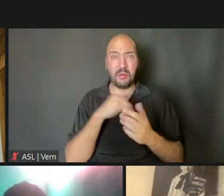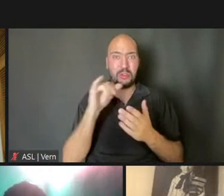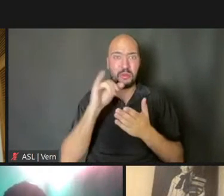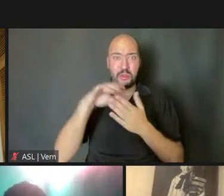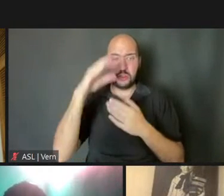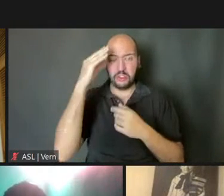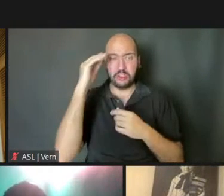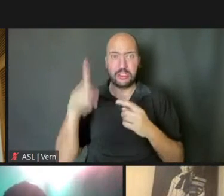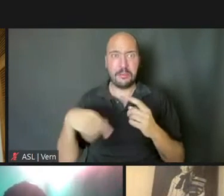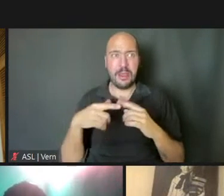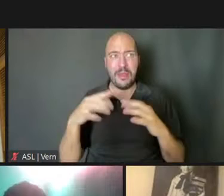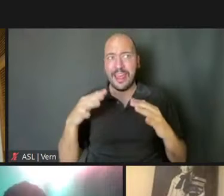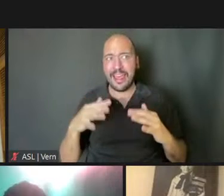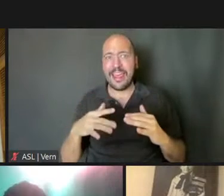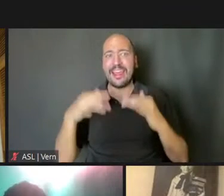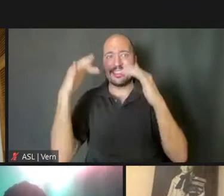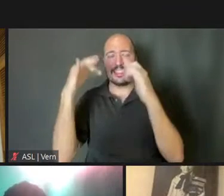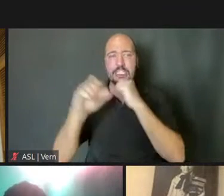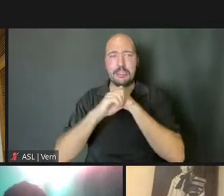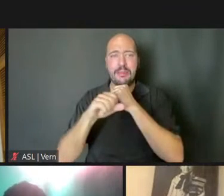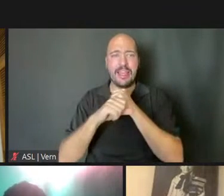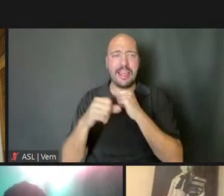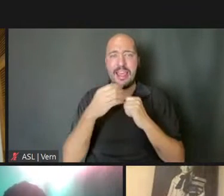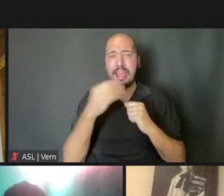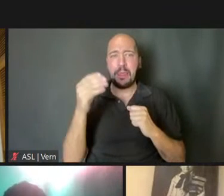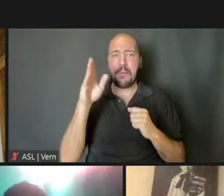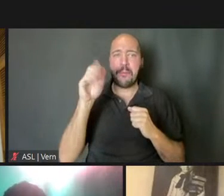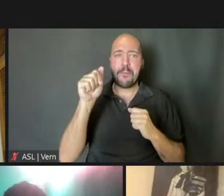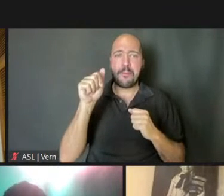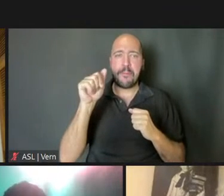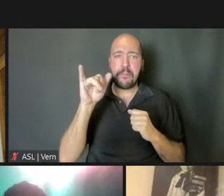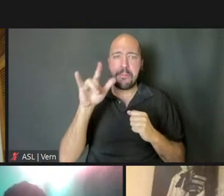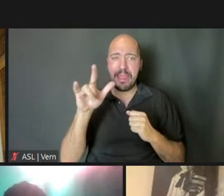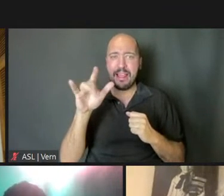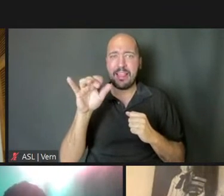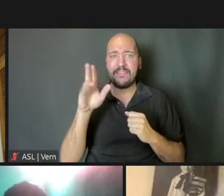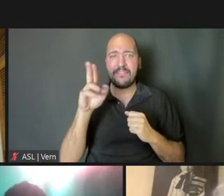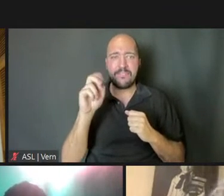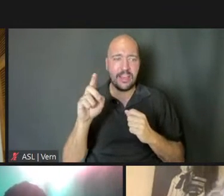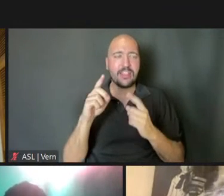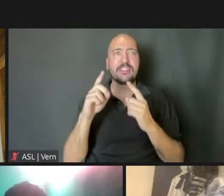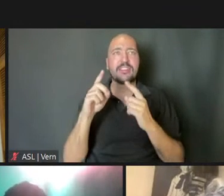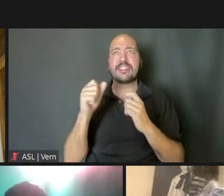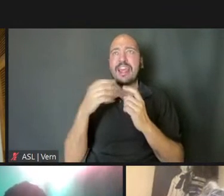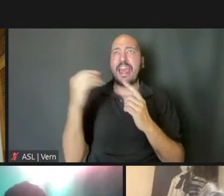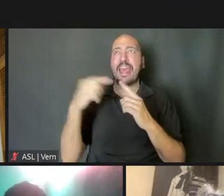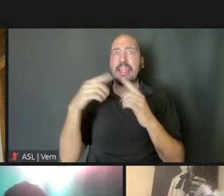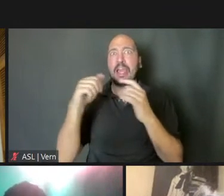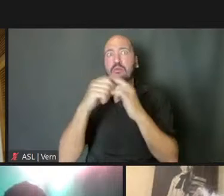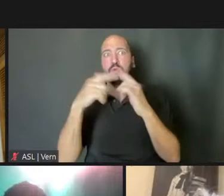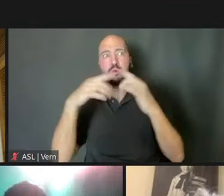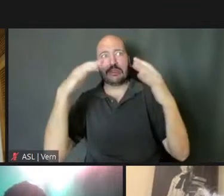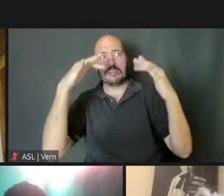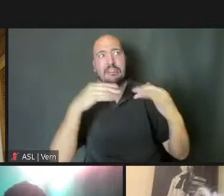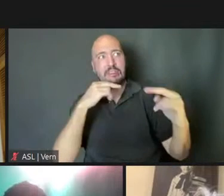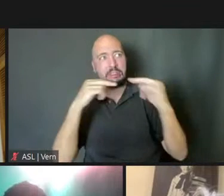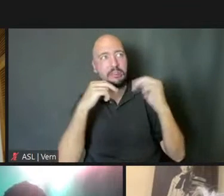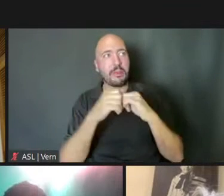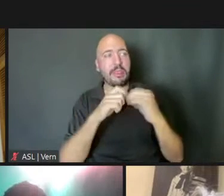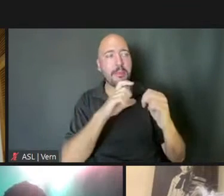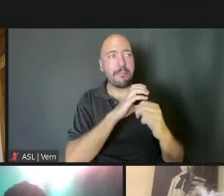about escalation campaigns and bail funds and de-escalation with the police,